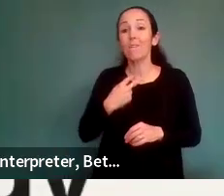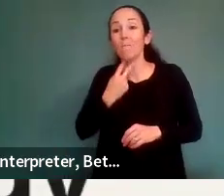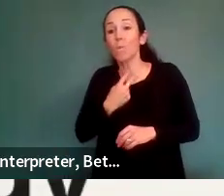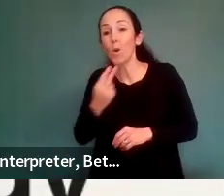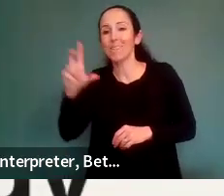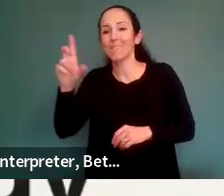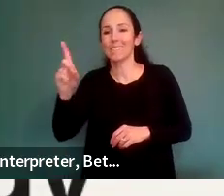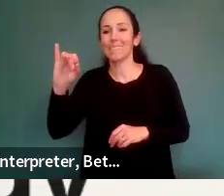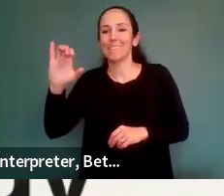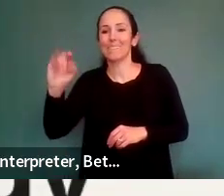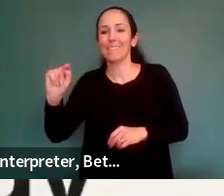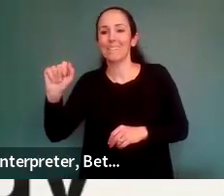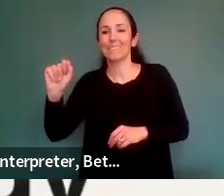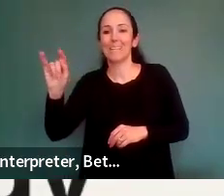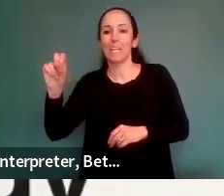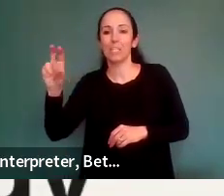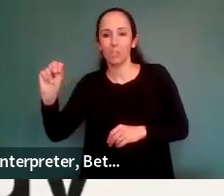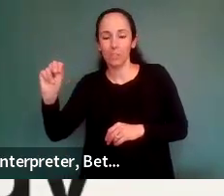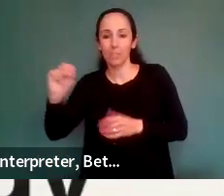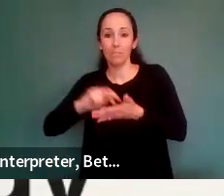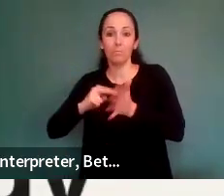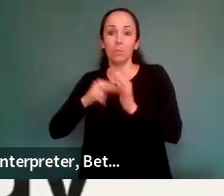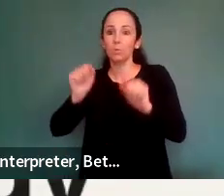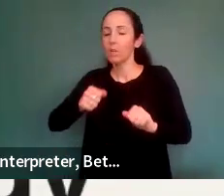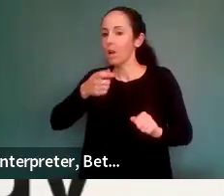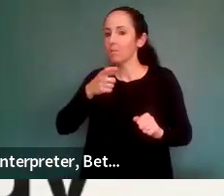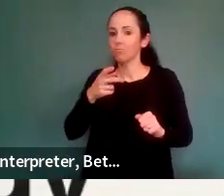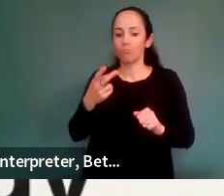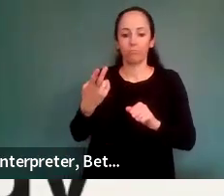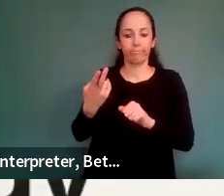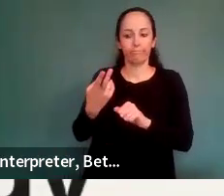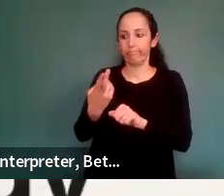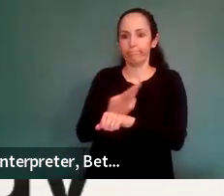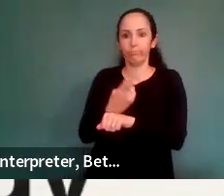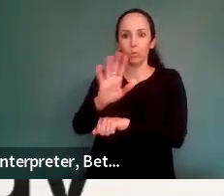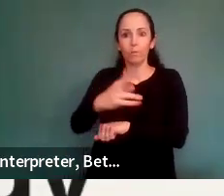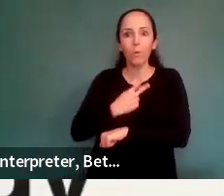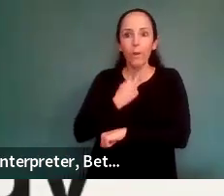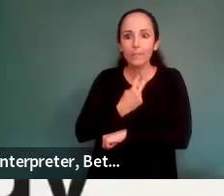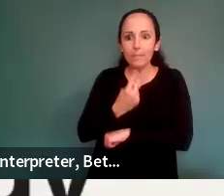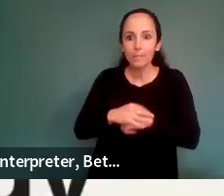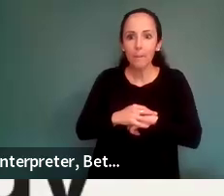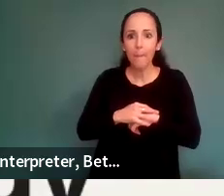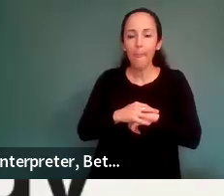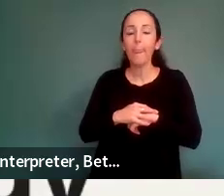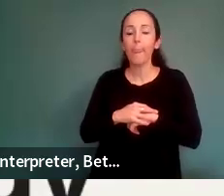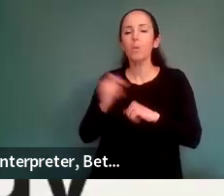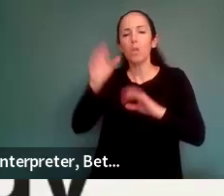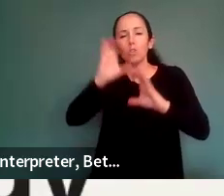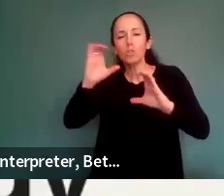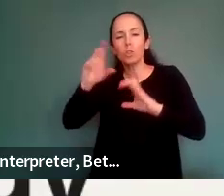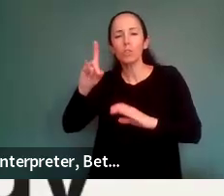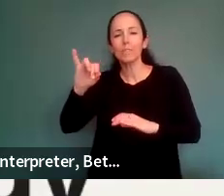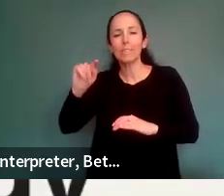simply can navigate the ribbon or do a search on dictation to get that started.